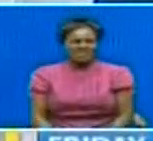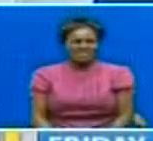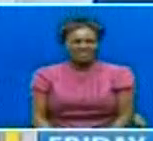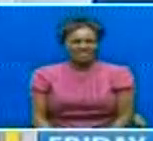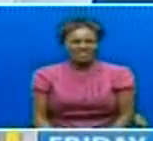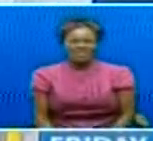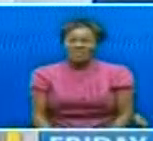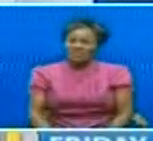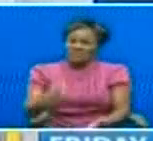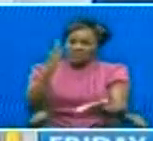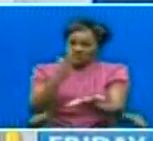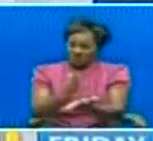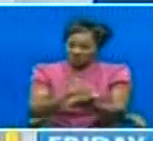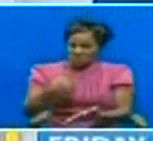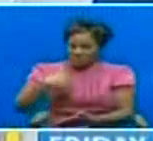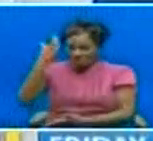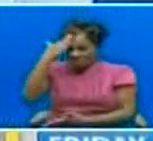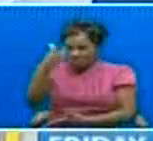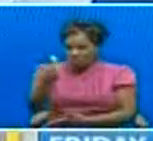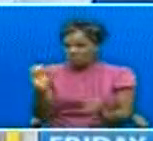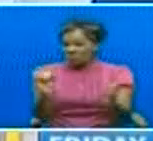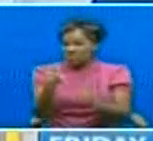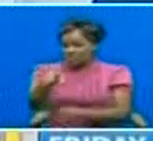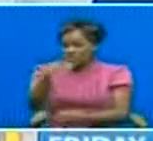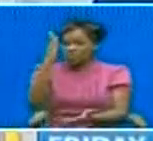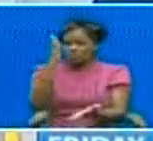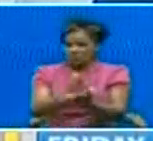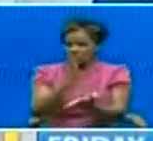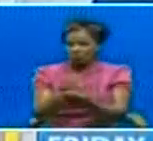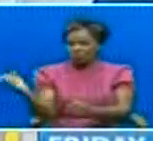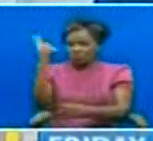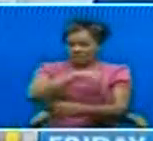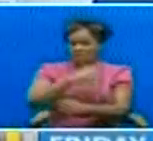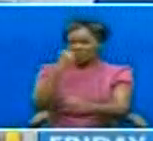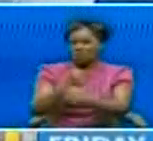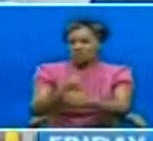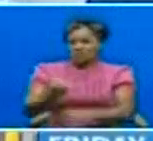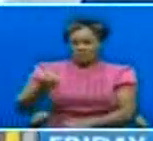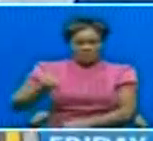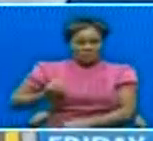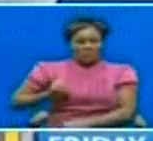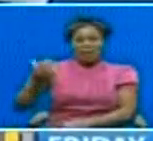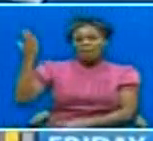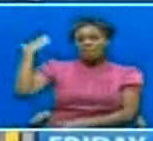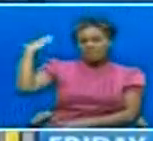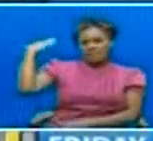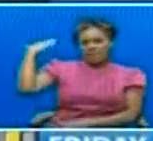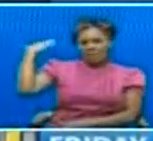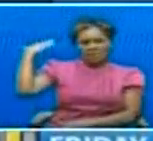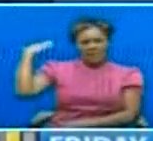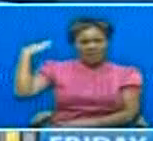I could have actually, if I didn't know who you are, I would have thought that that's actually your day job. Actually, the lady behind me is Big